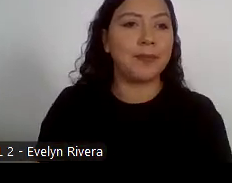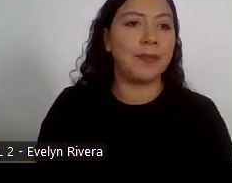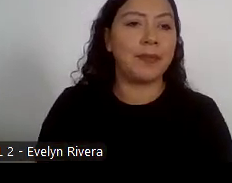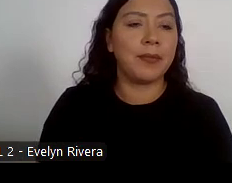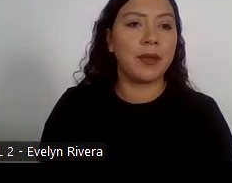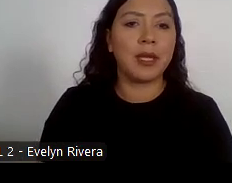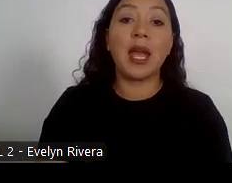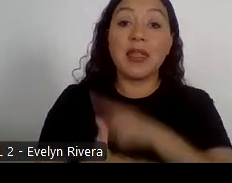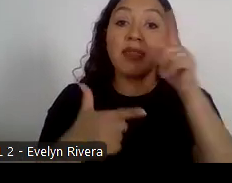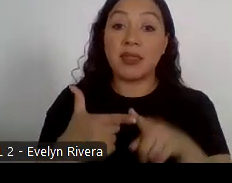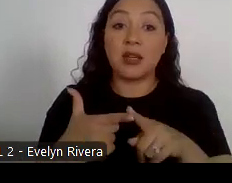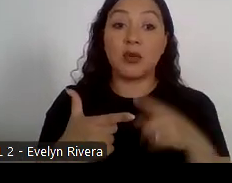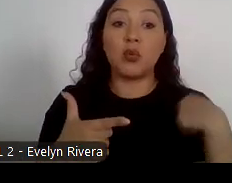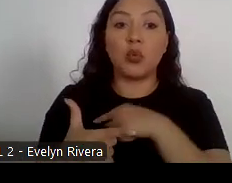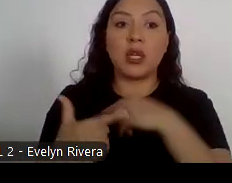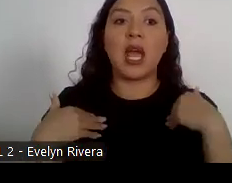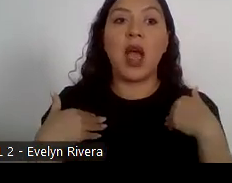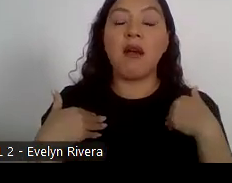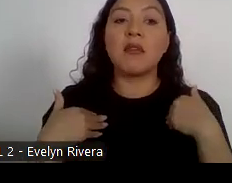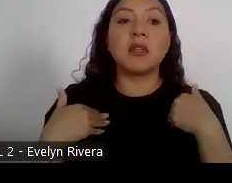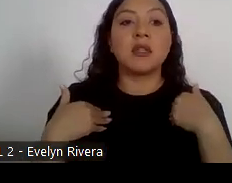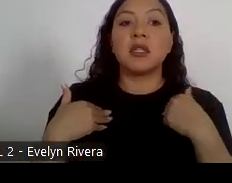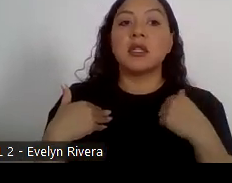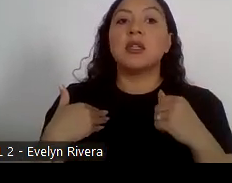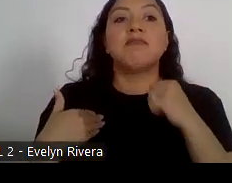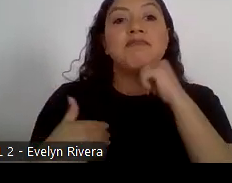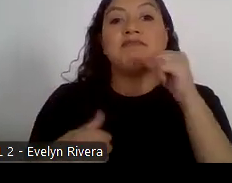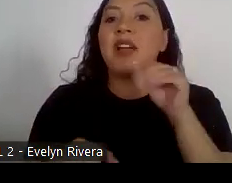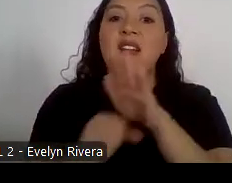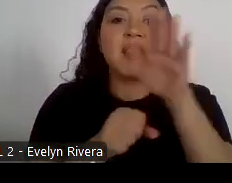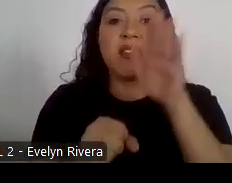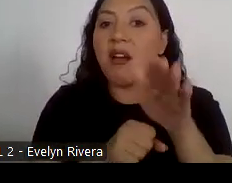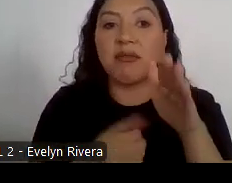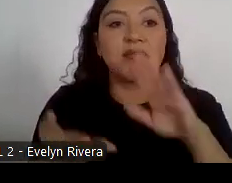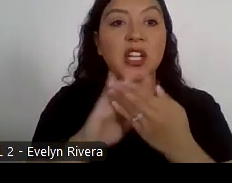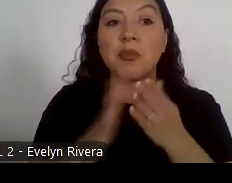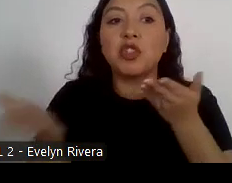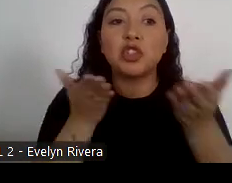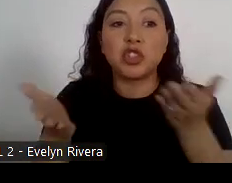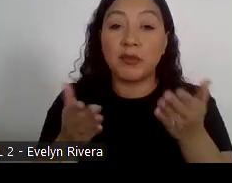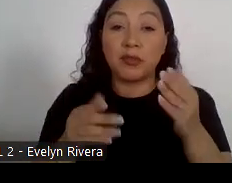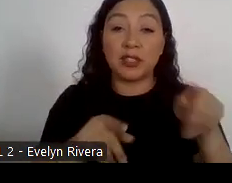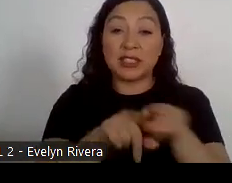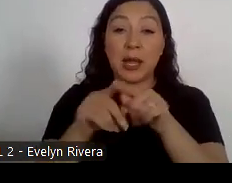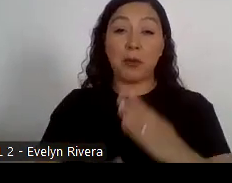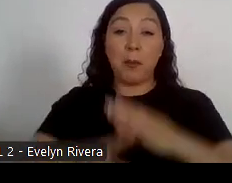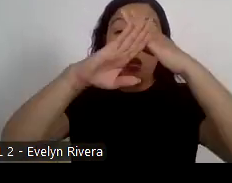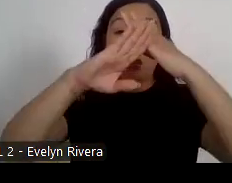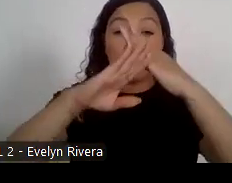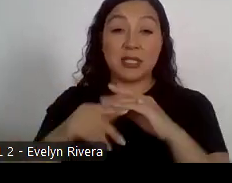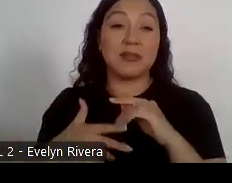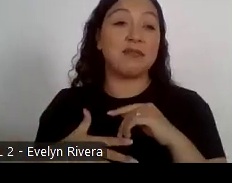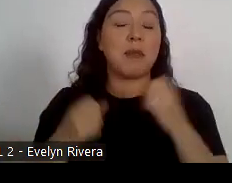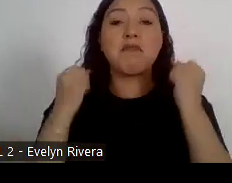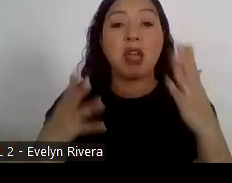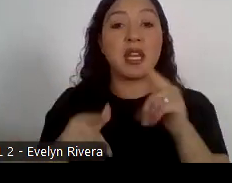And then there are, of course, substantial unmet community needs, and this is a real laundry list around, language barriers are huge in what we've seen,